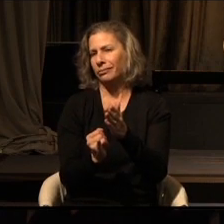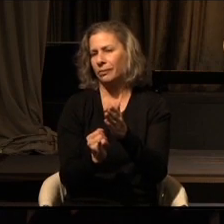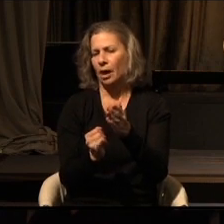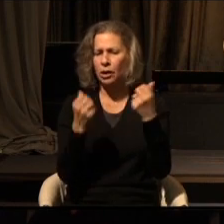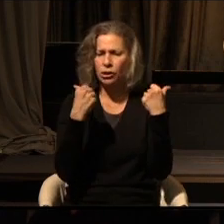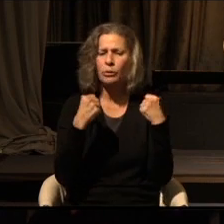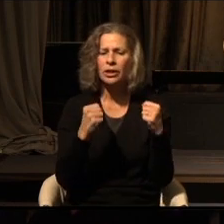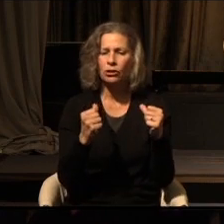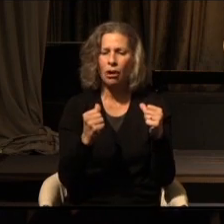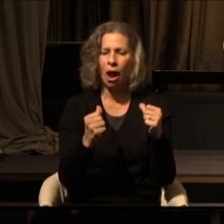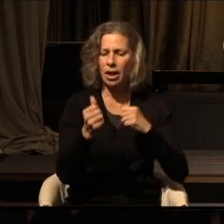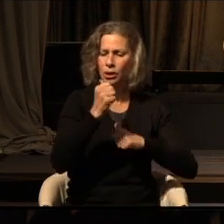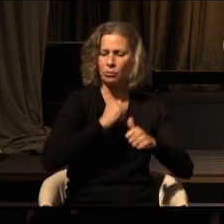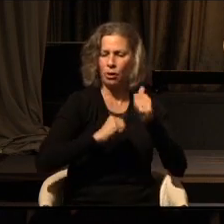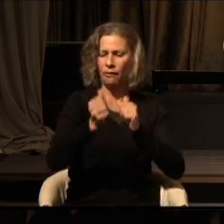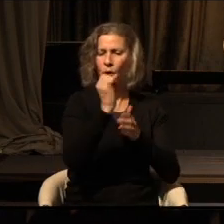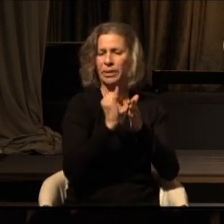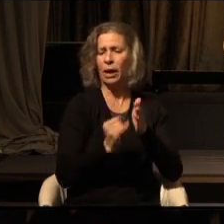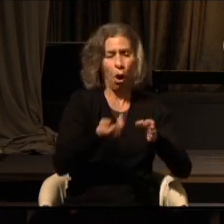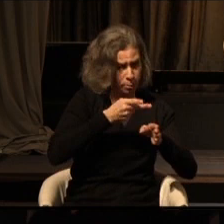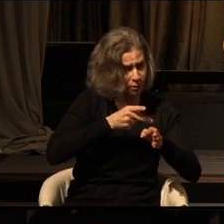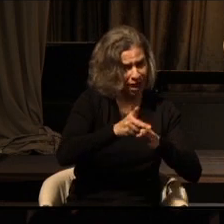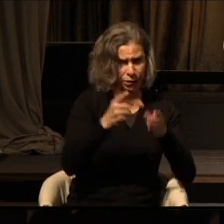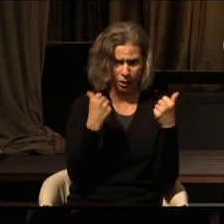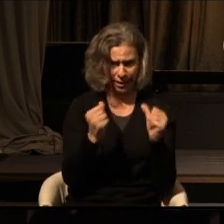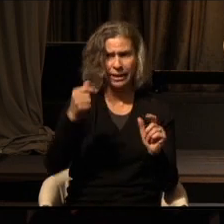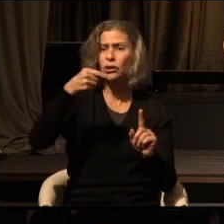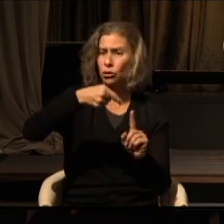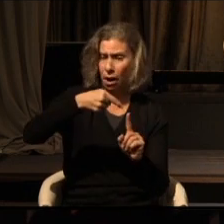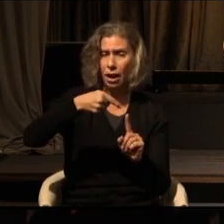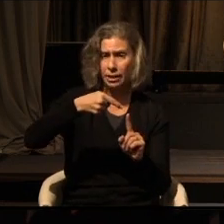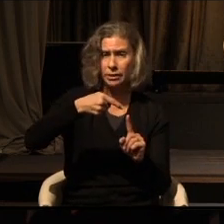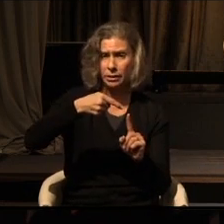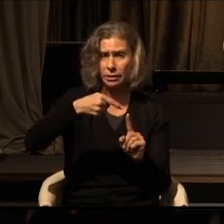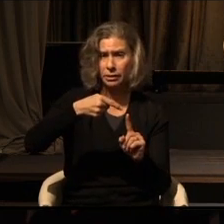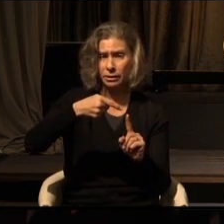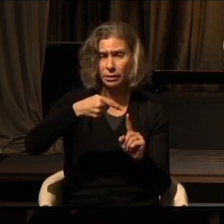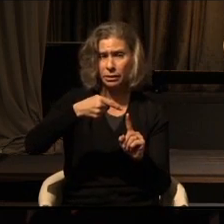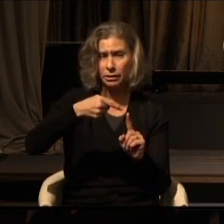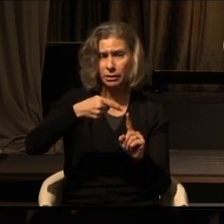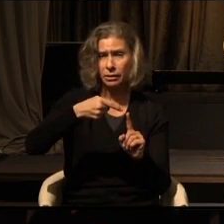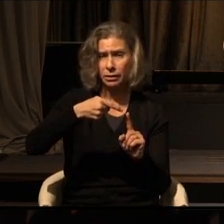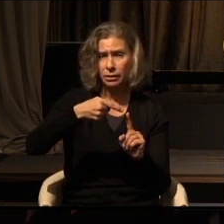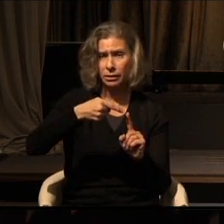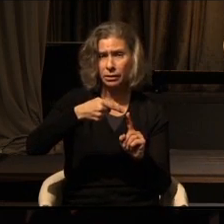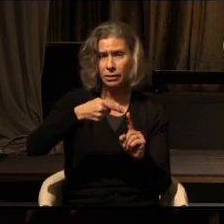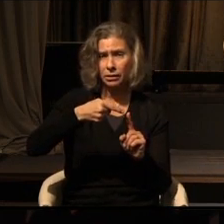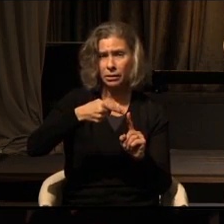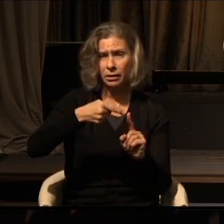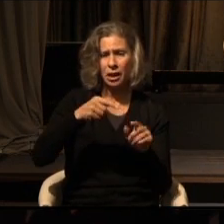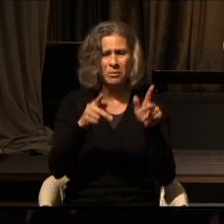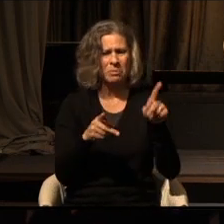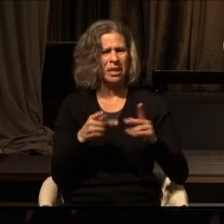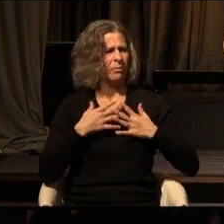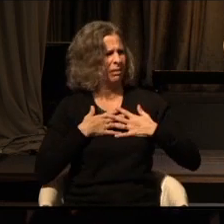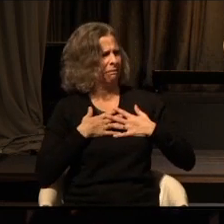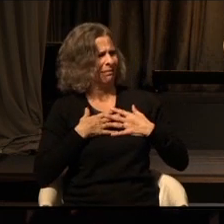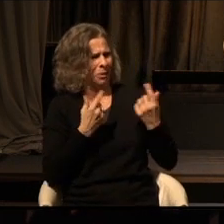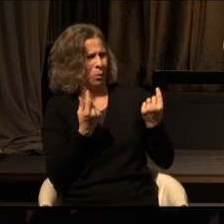tries to do his performing artwork professionally. But, well, venue managers really don't know what to make of